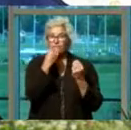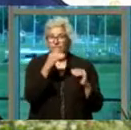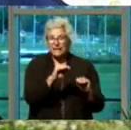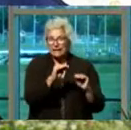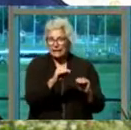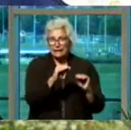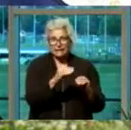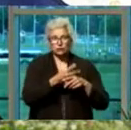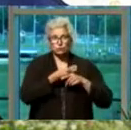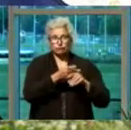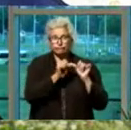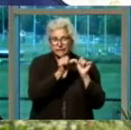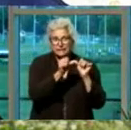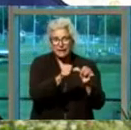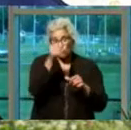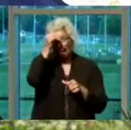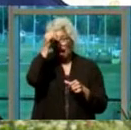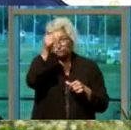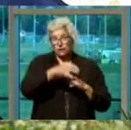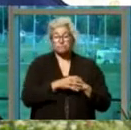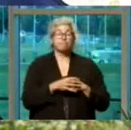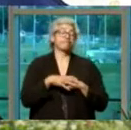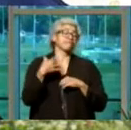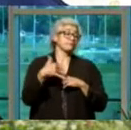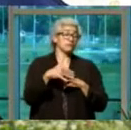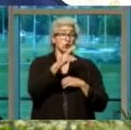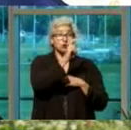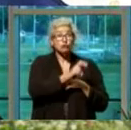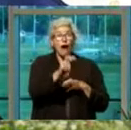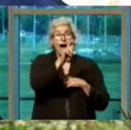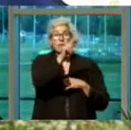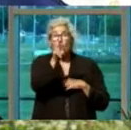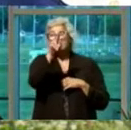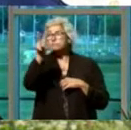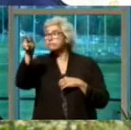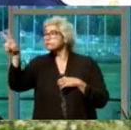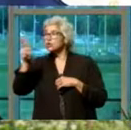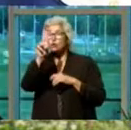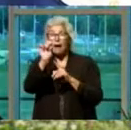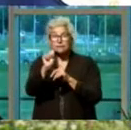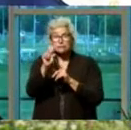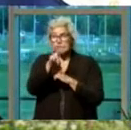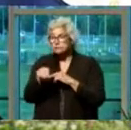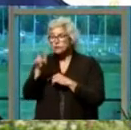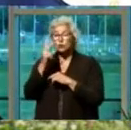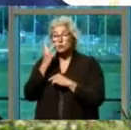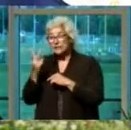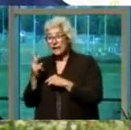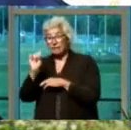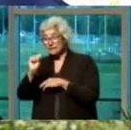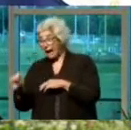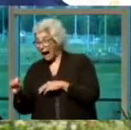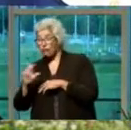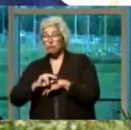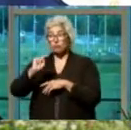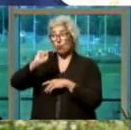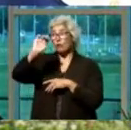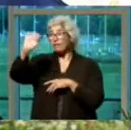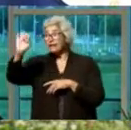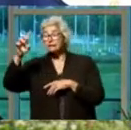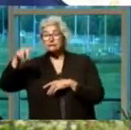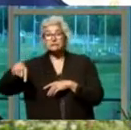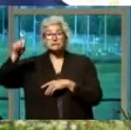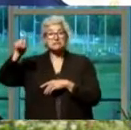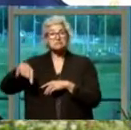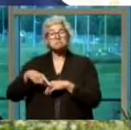care of their livestock. If you travel across the country, you'll find in the South and in the Northeast that the